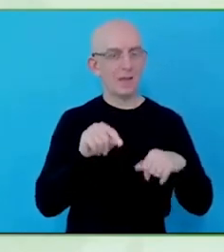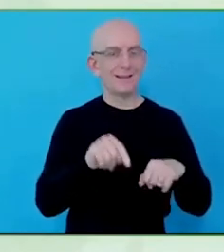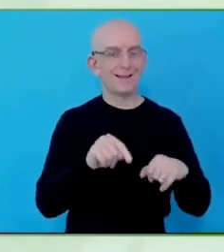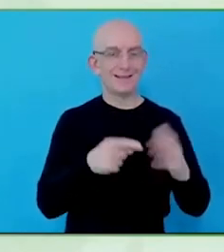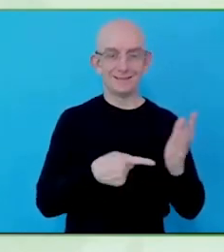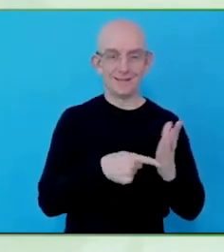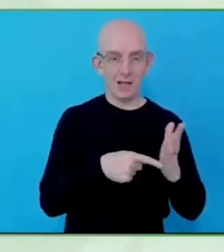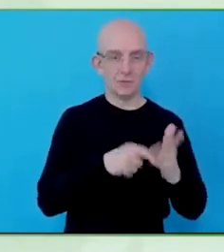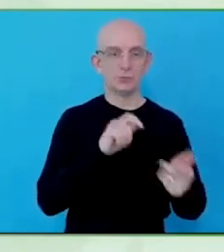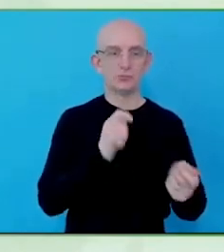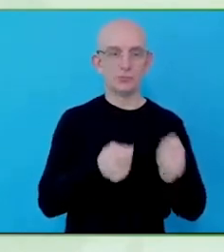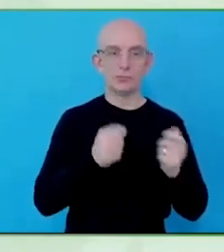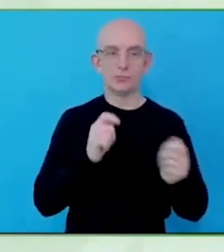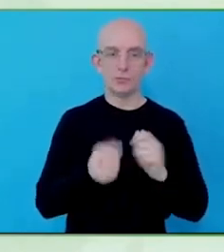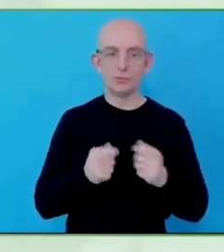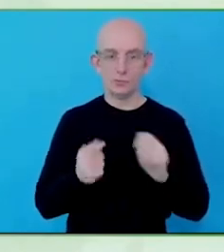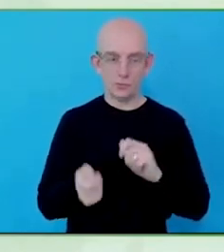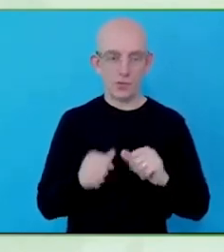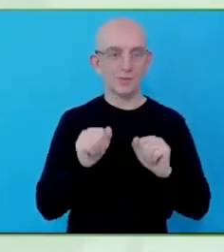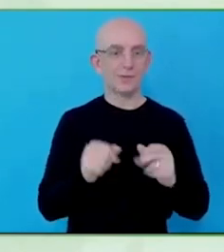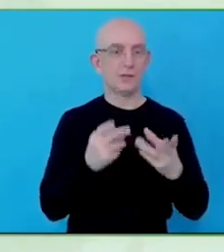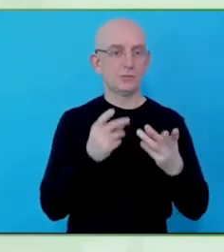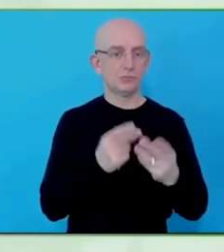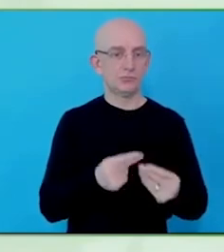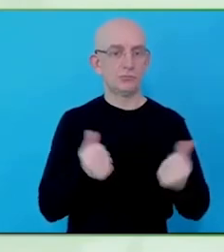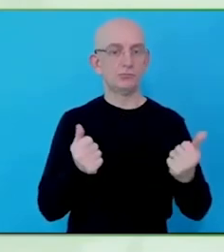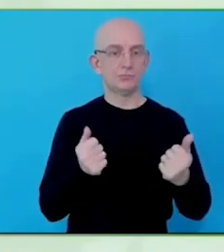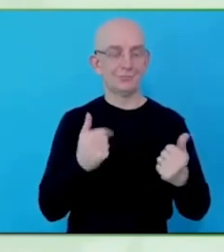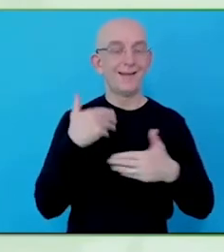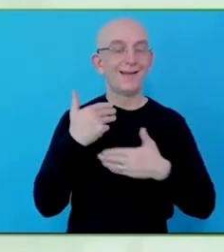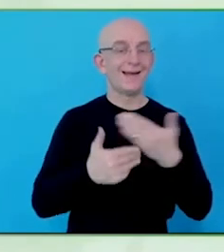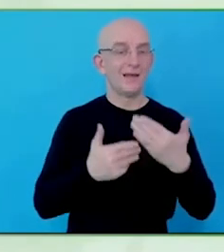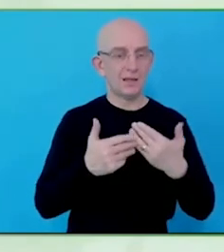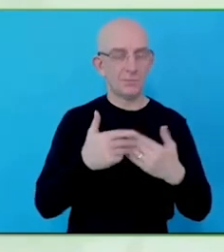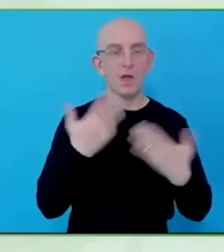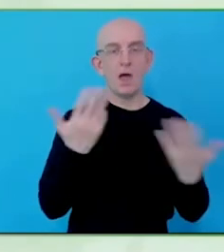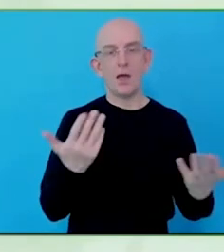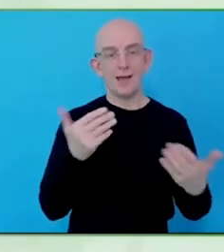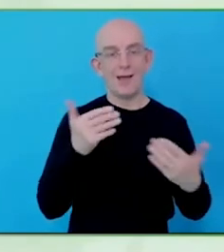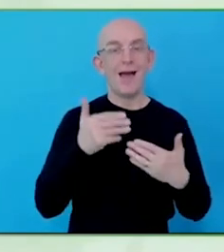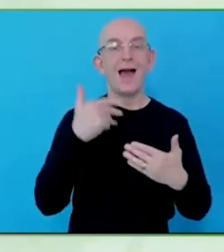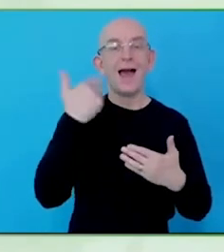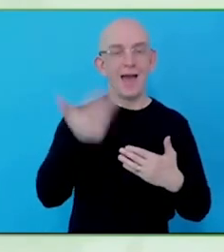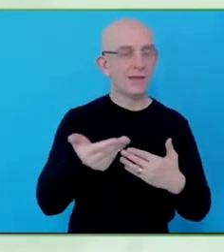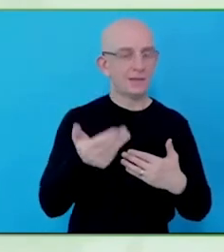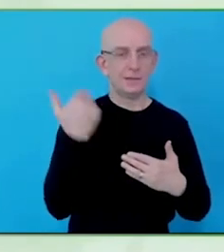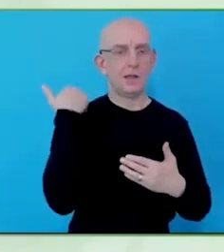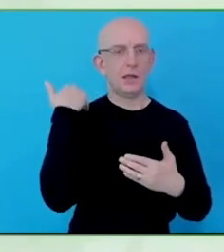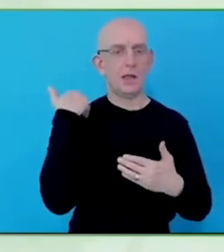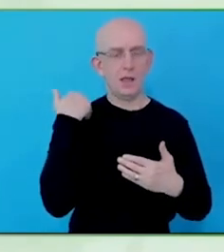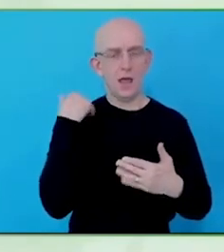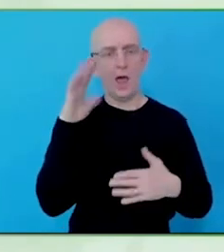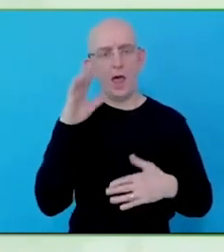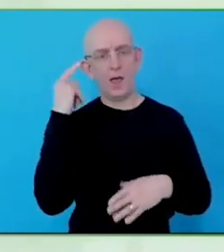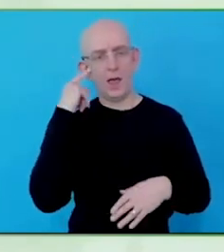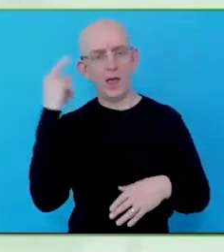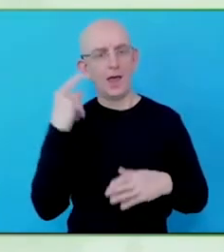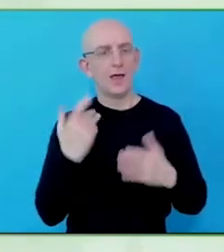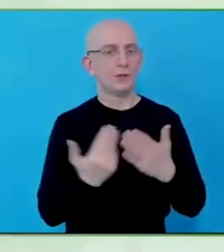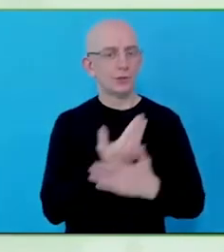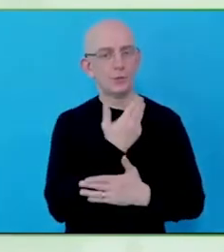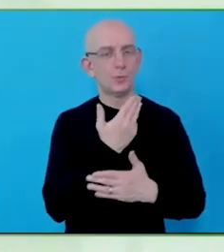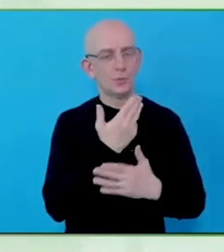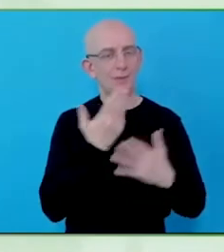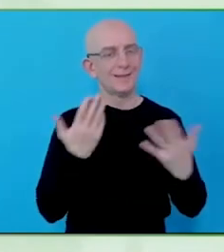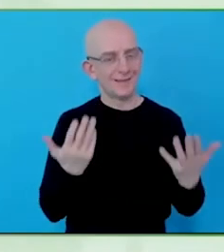adapt. We heard a few tricks and I will finalize the summary with that. First of all, you have to integrate the